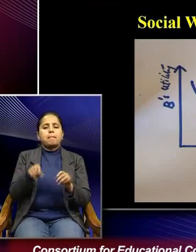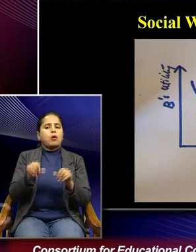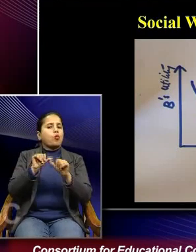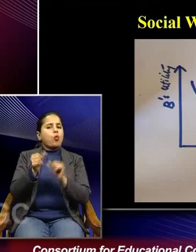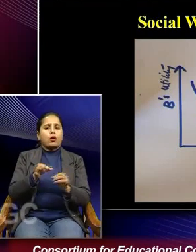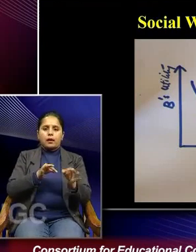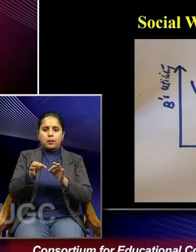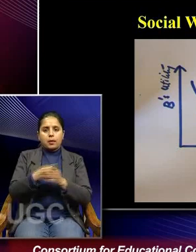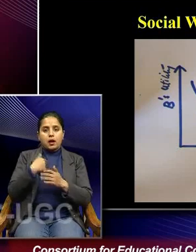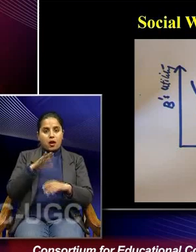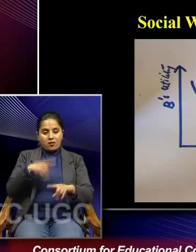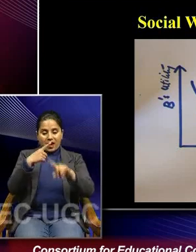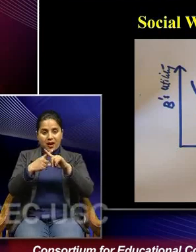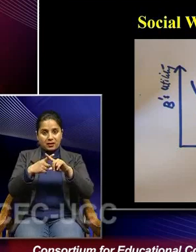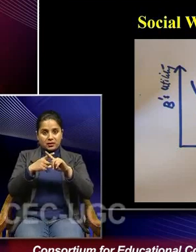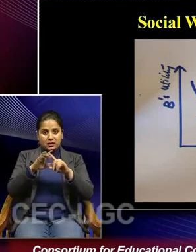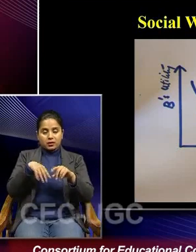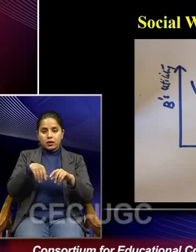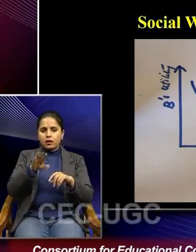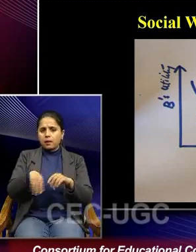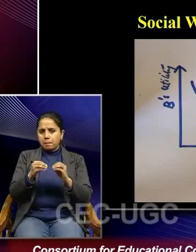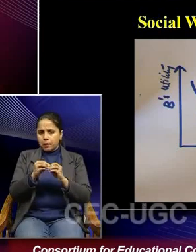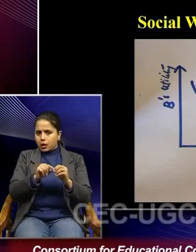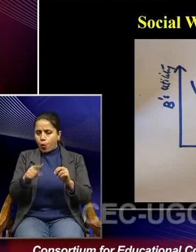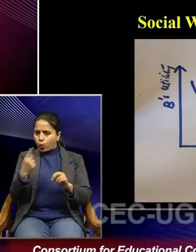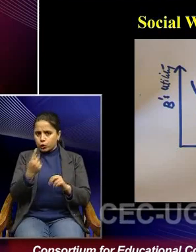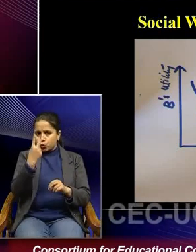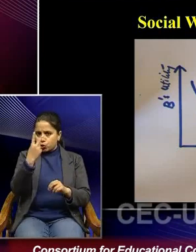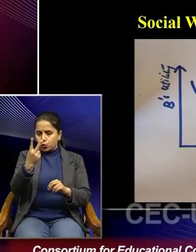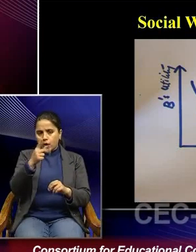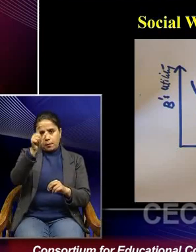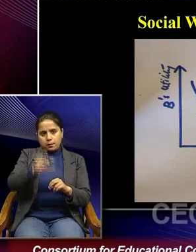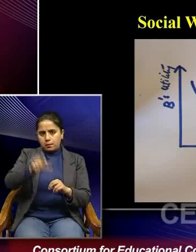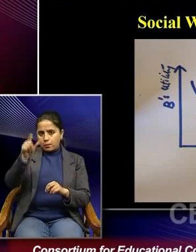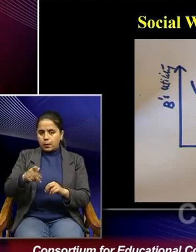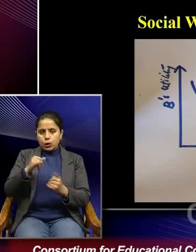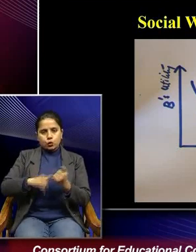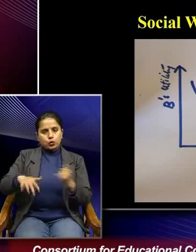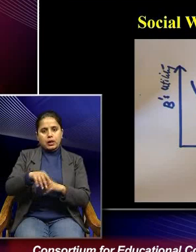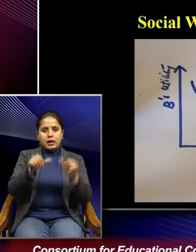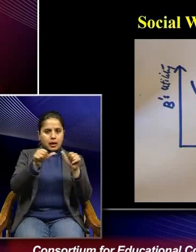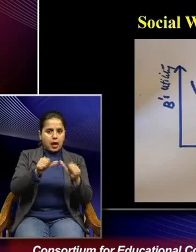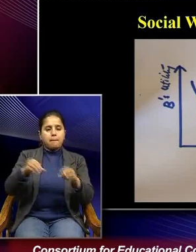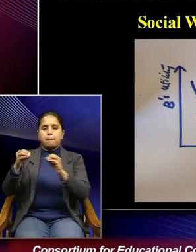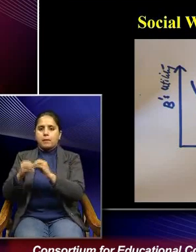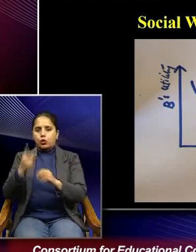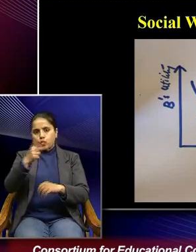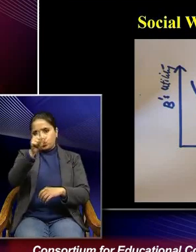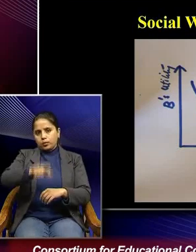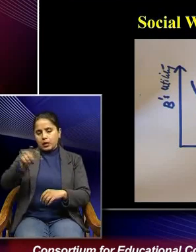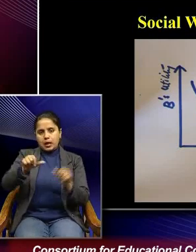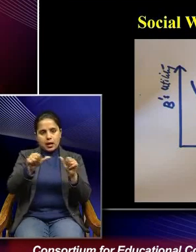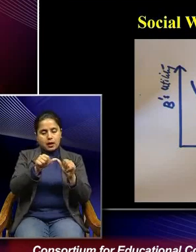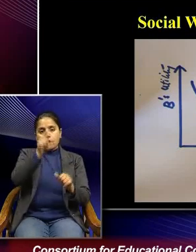have B, there are only two individuals in the society, A and B. Individual